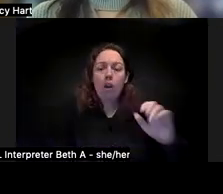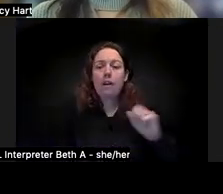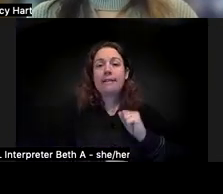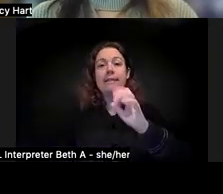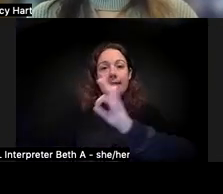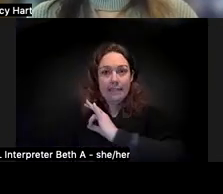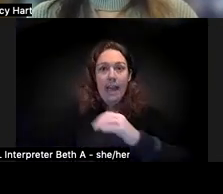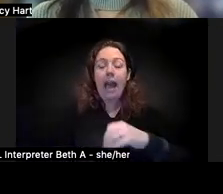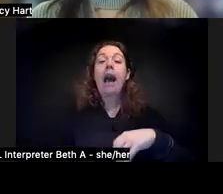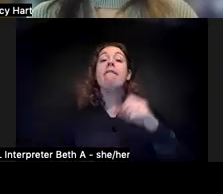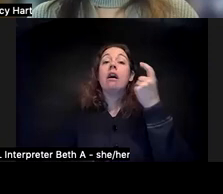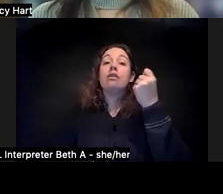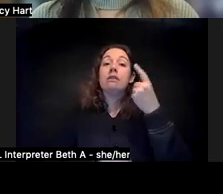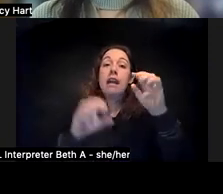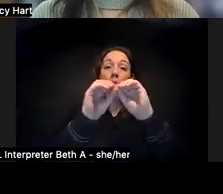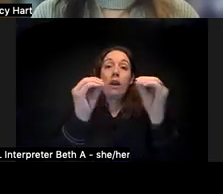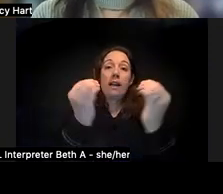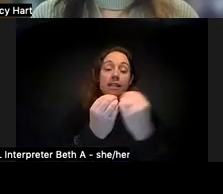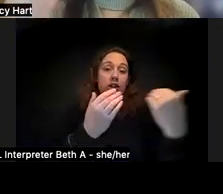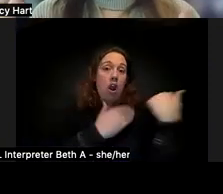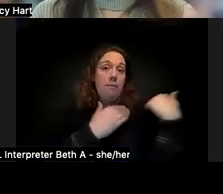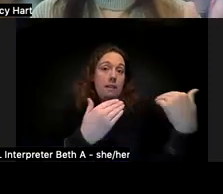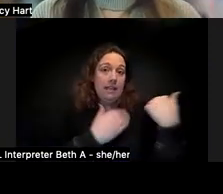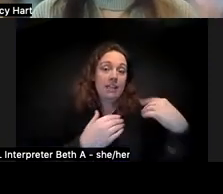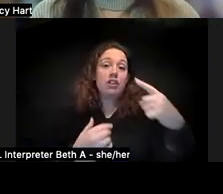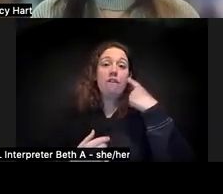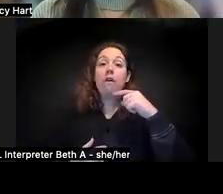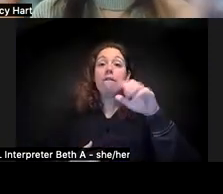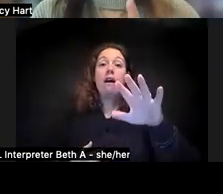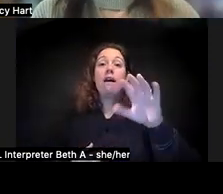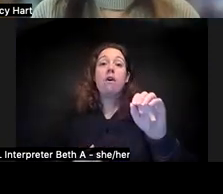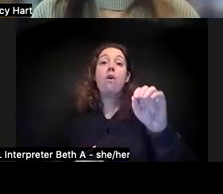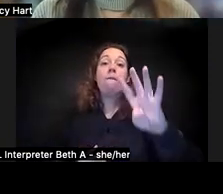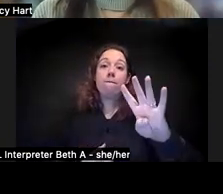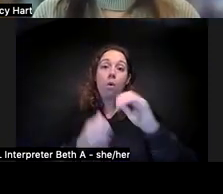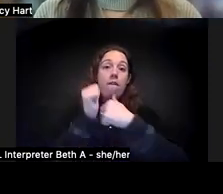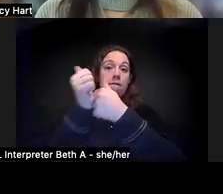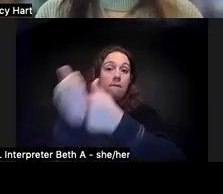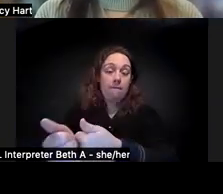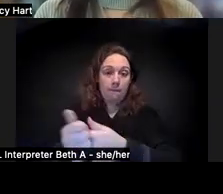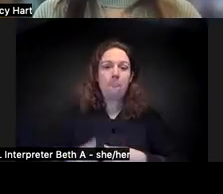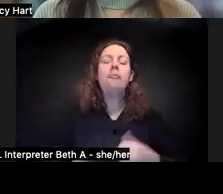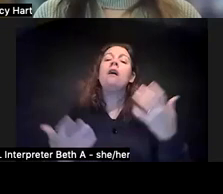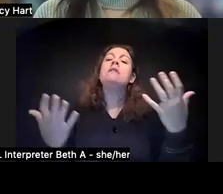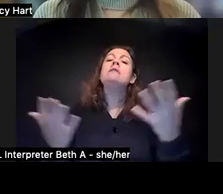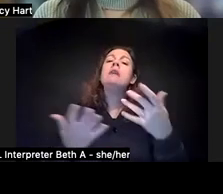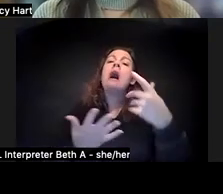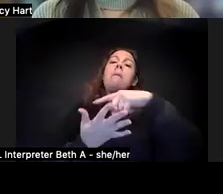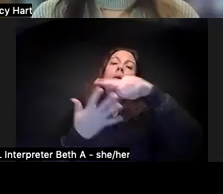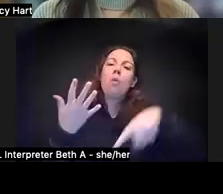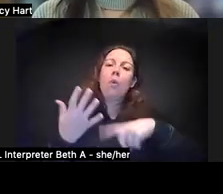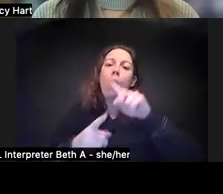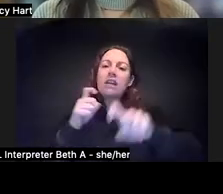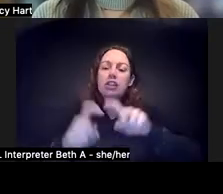504 obligation. How does the organization, and so here's some questions that you might ask. How does